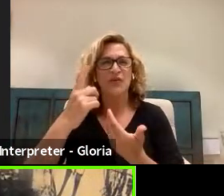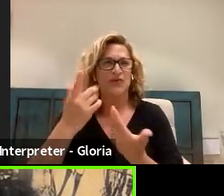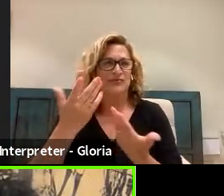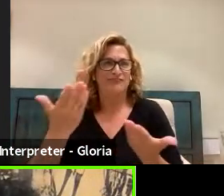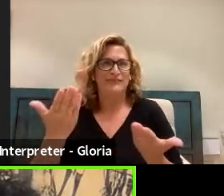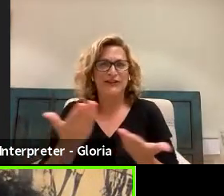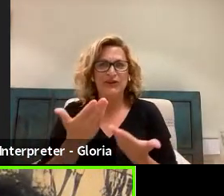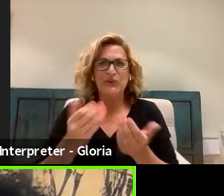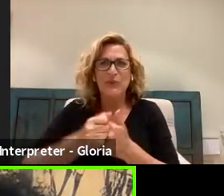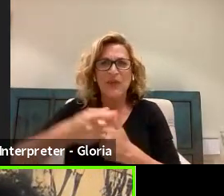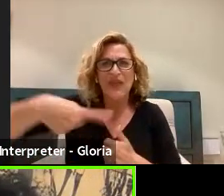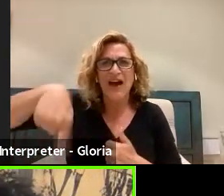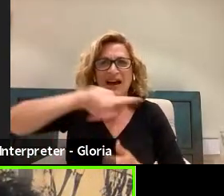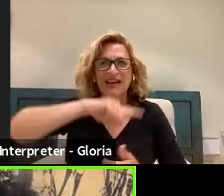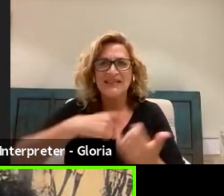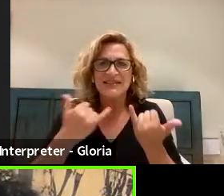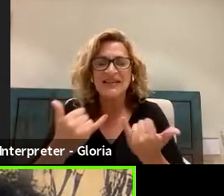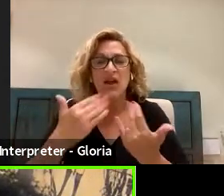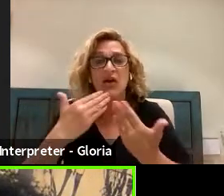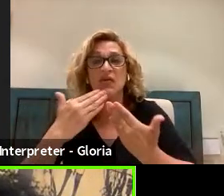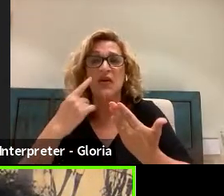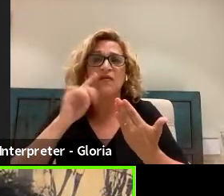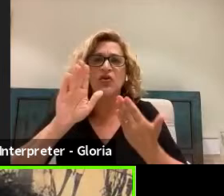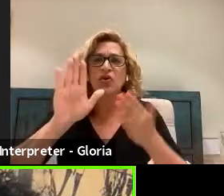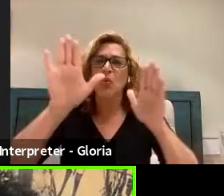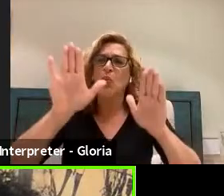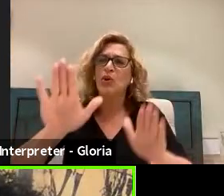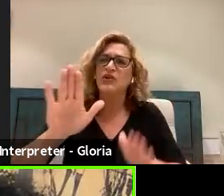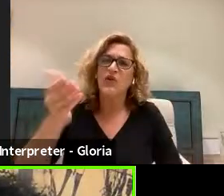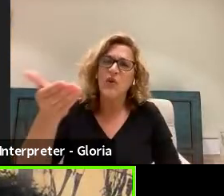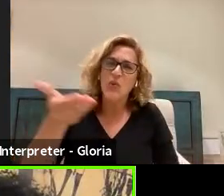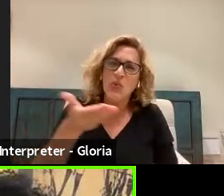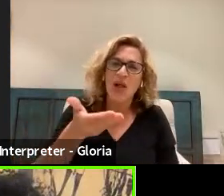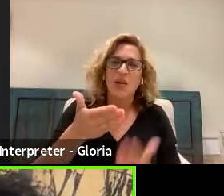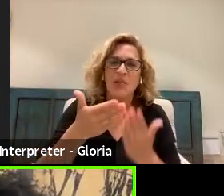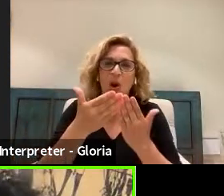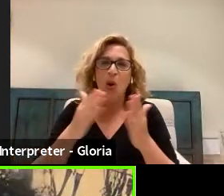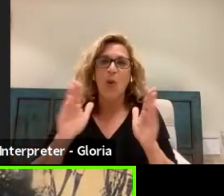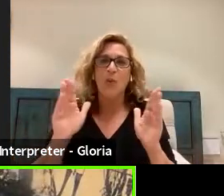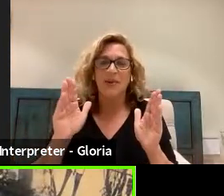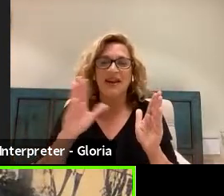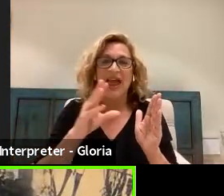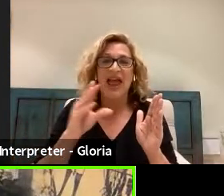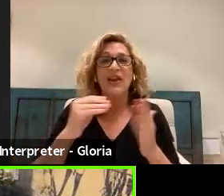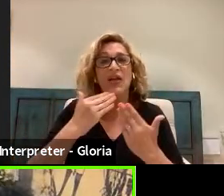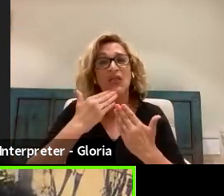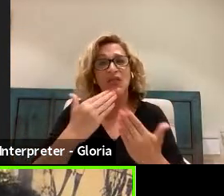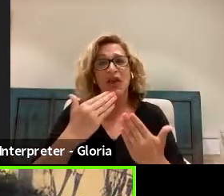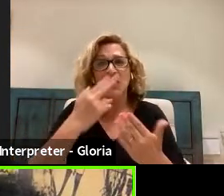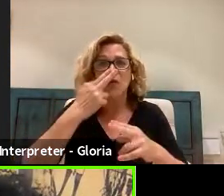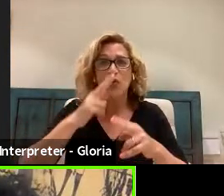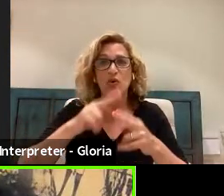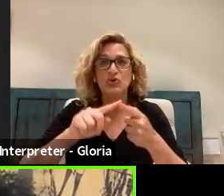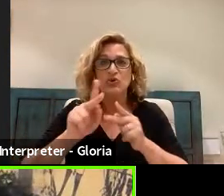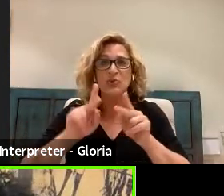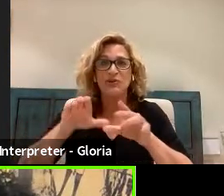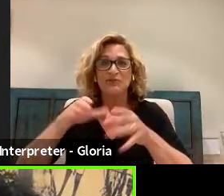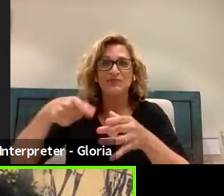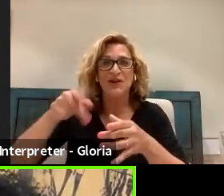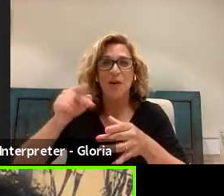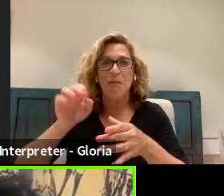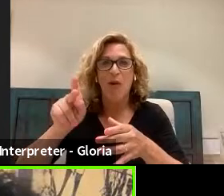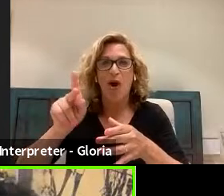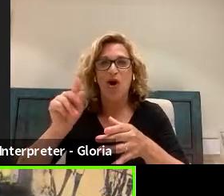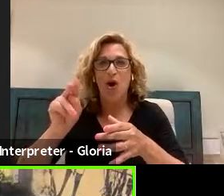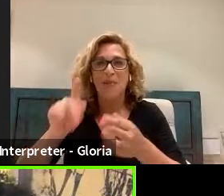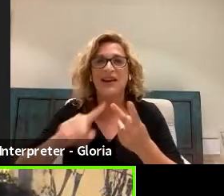here with us today. Thank you for that wonderful welcome and opening. And thank you, of course, to the Park Armory and, of course, to Avery